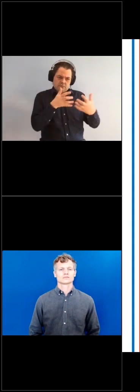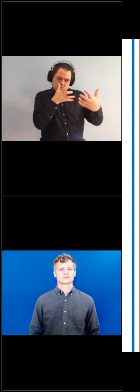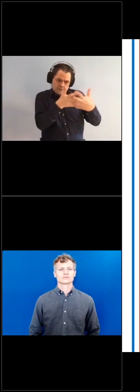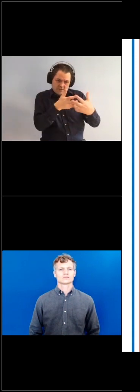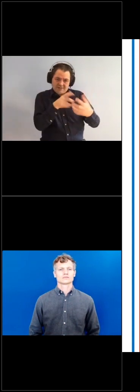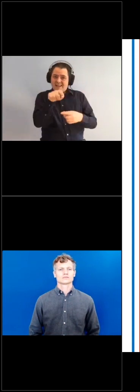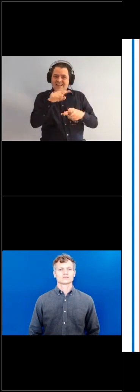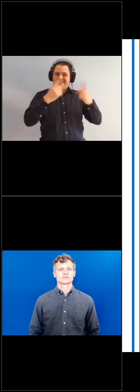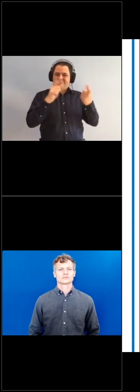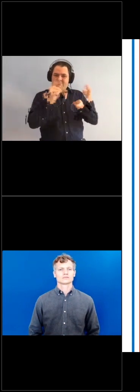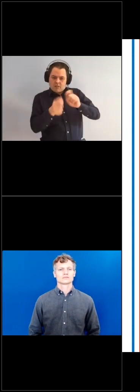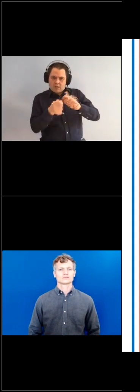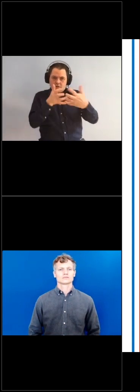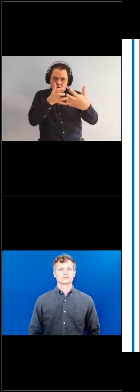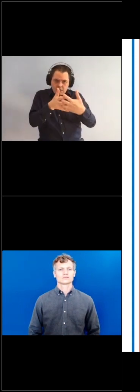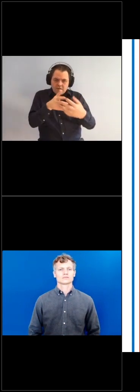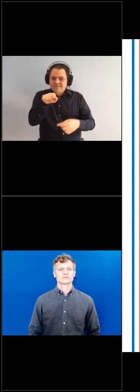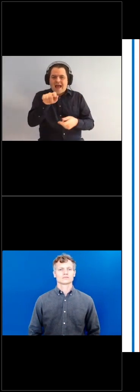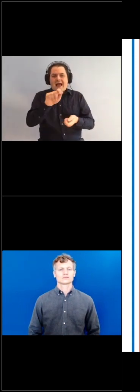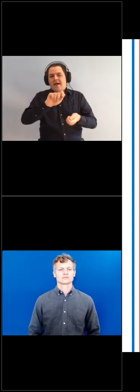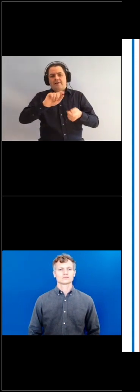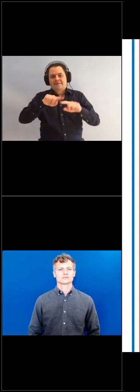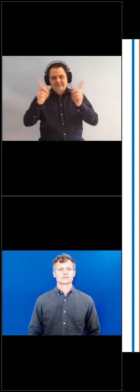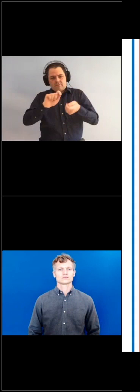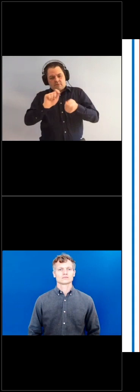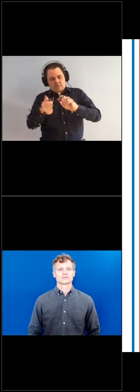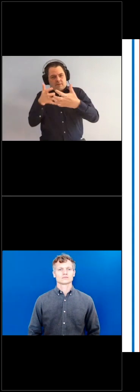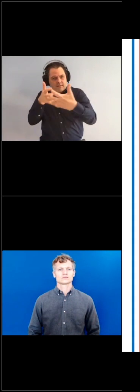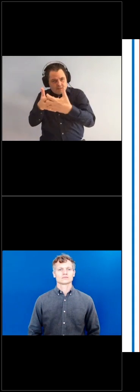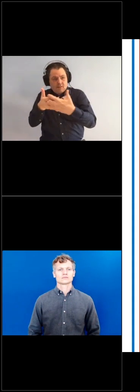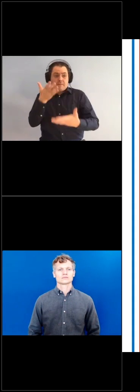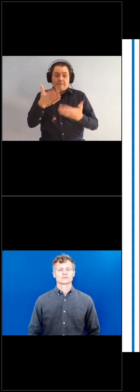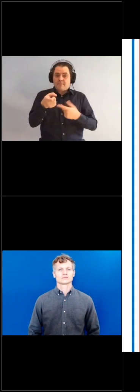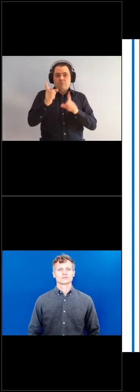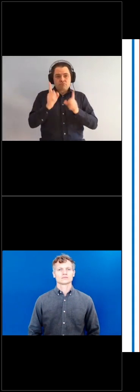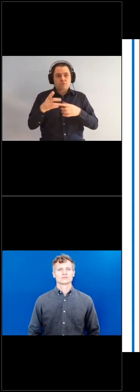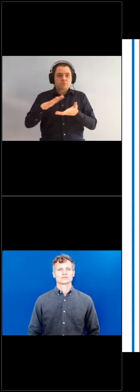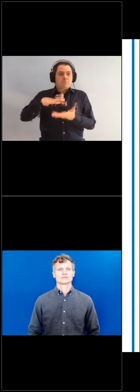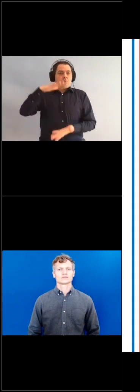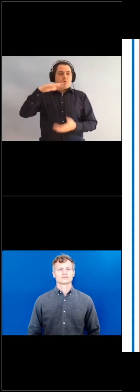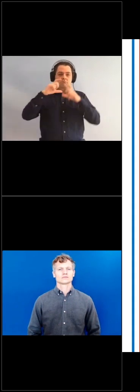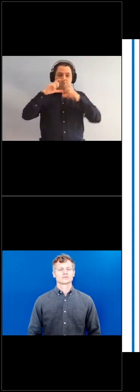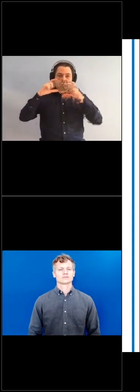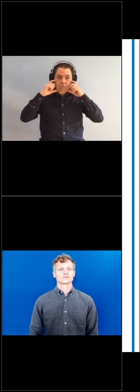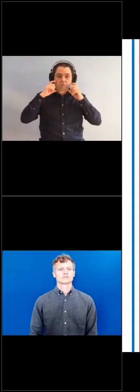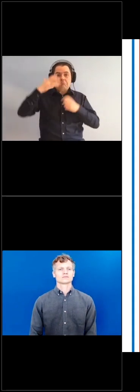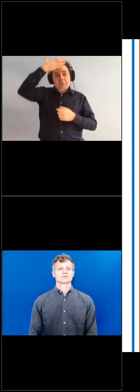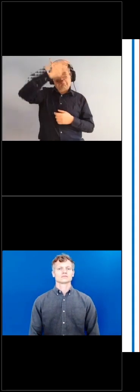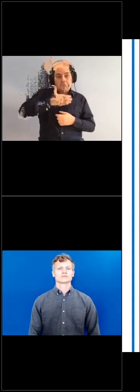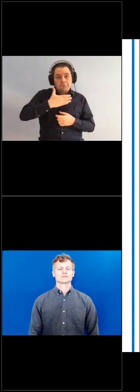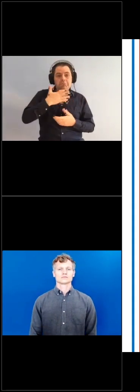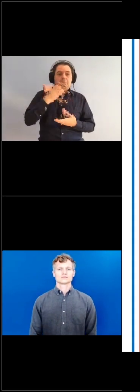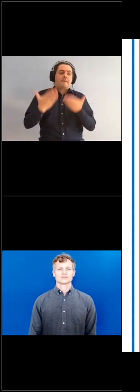for example, considering to provide additional protective equipment, soap, water, or a protection screen